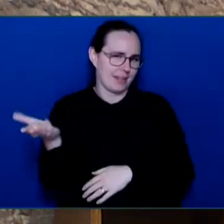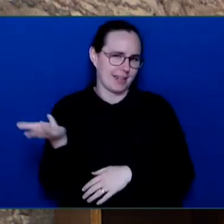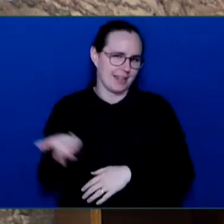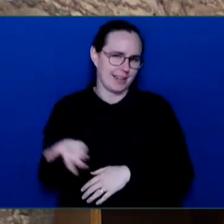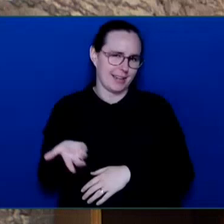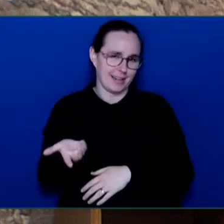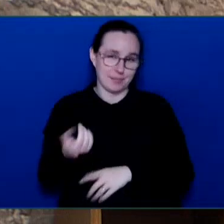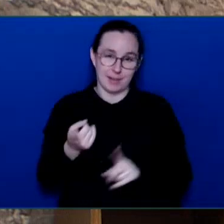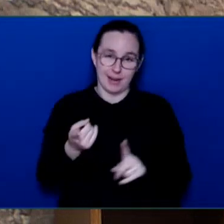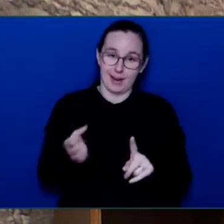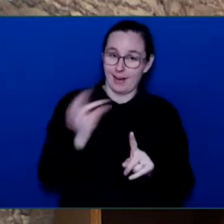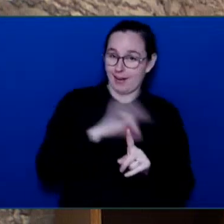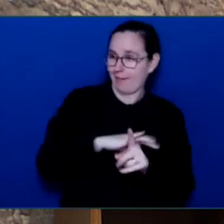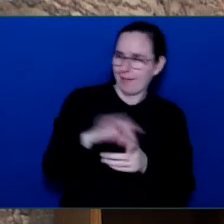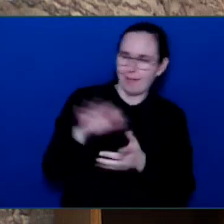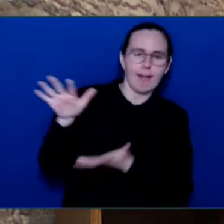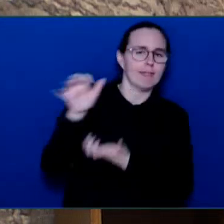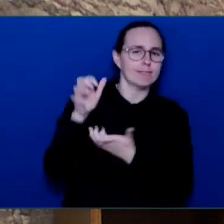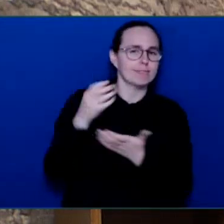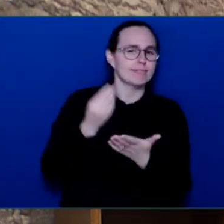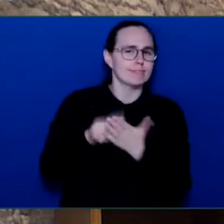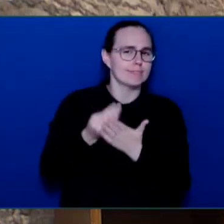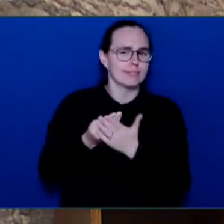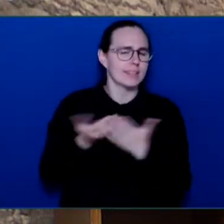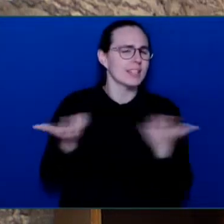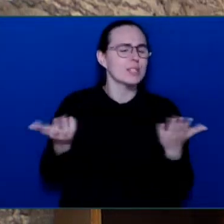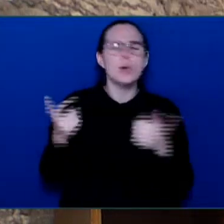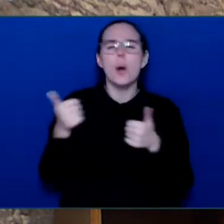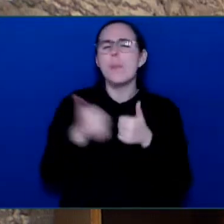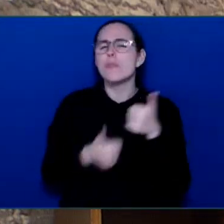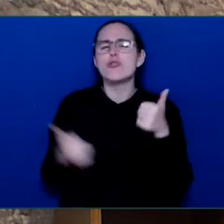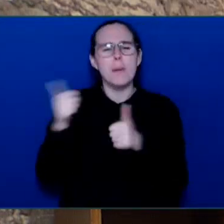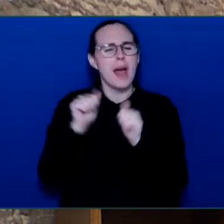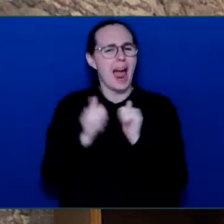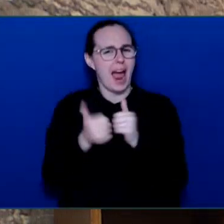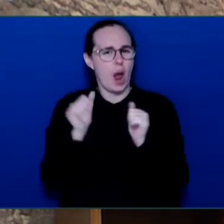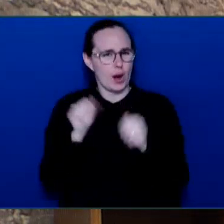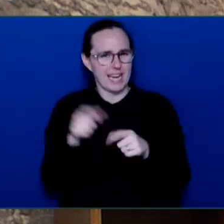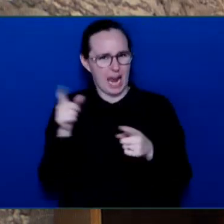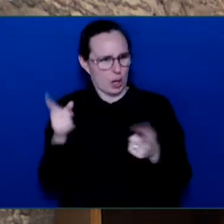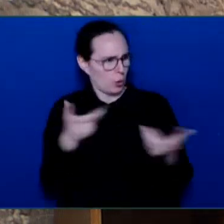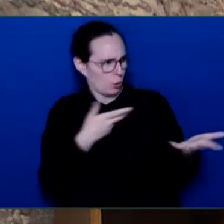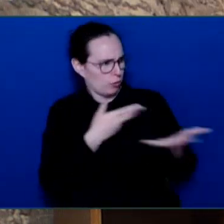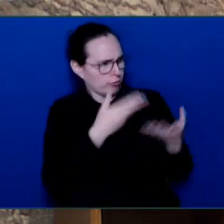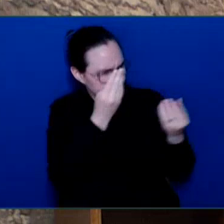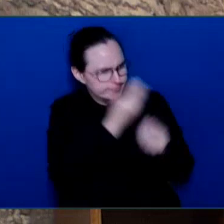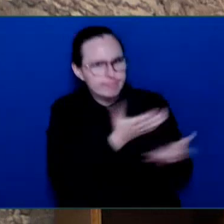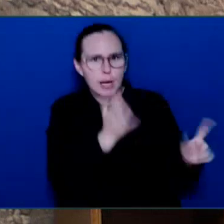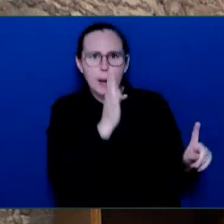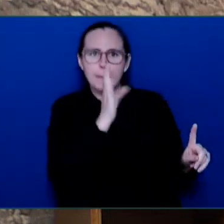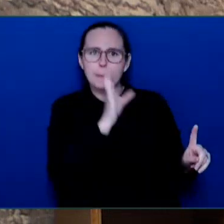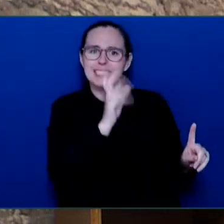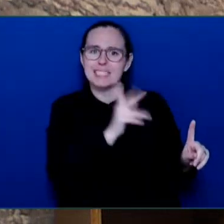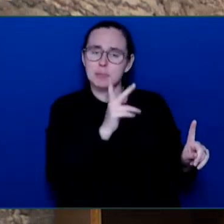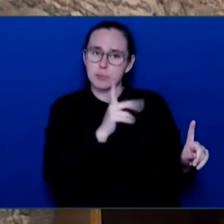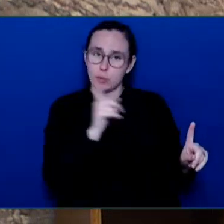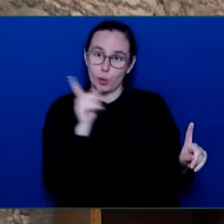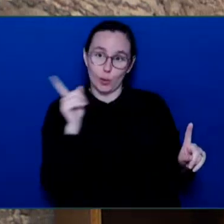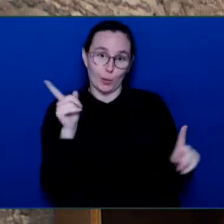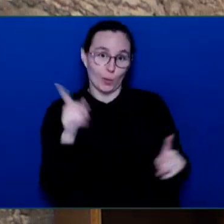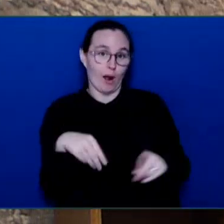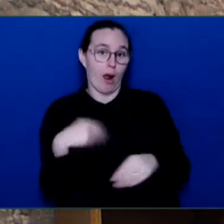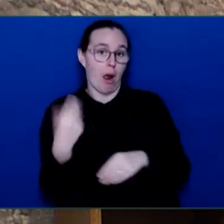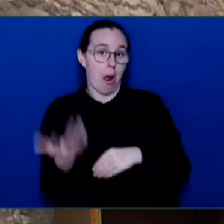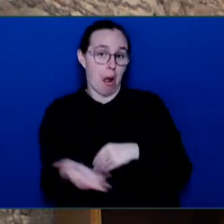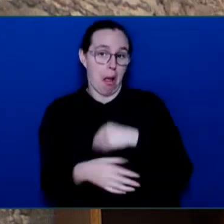taxpayers in the eyes, people who are struggling, and defend prioritizing lucrative deals for high-priced NDP consultants over the